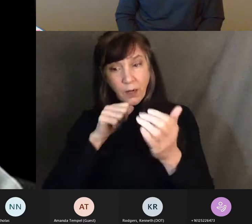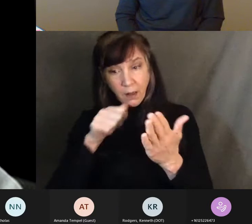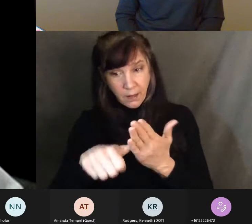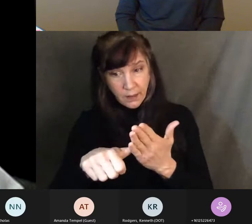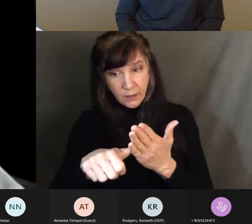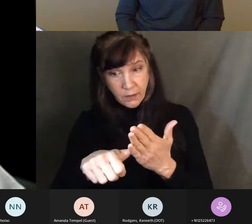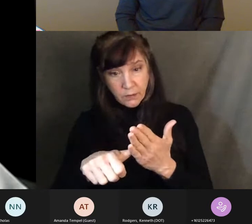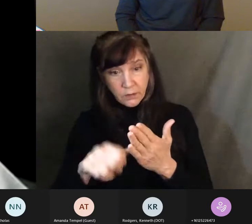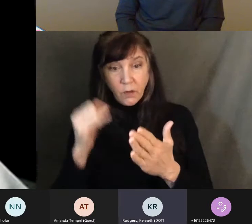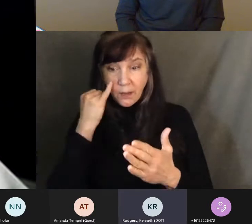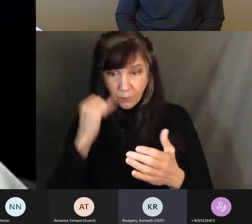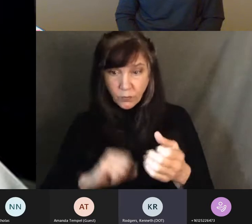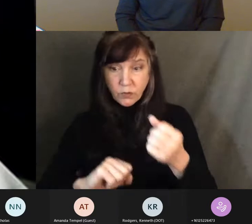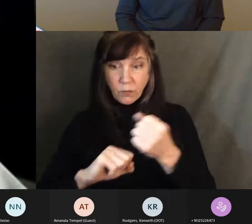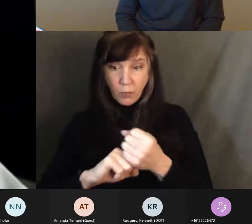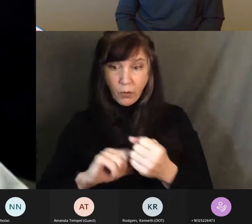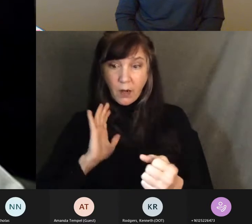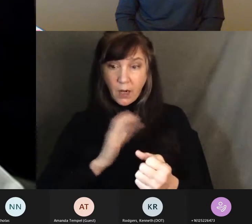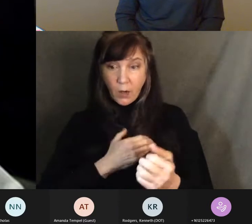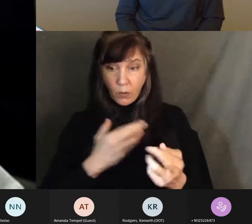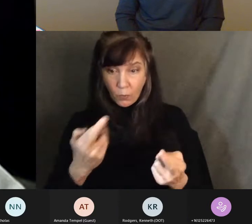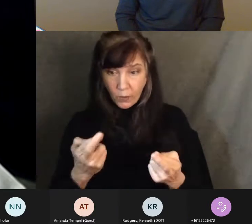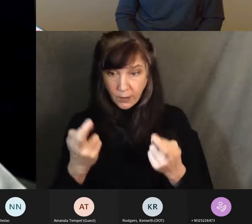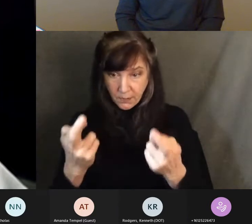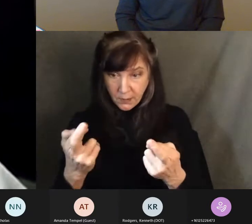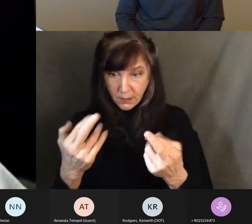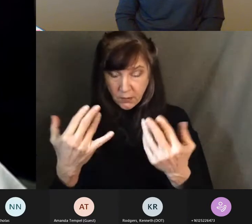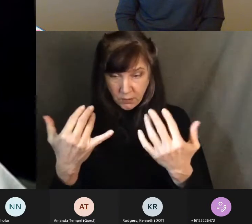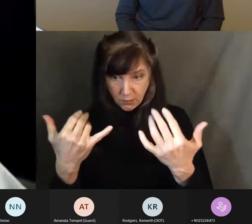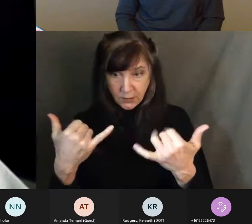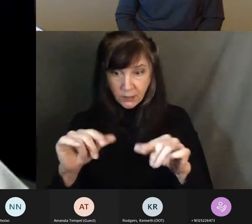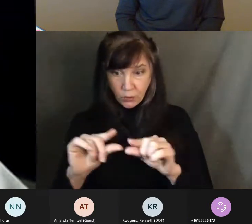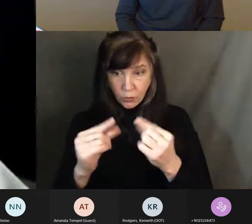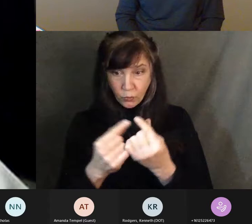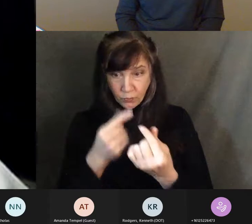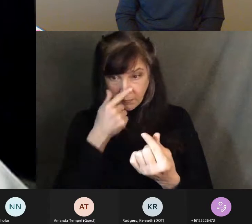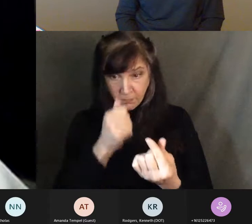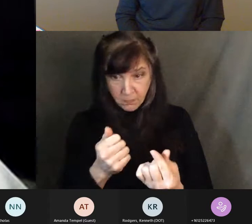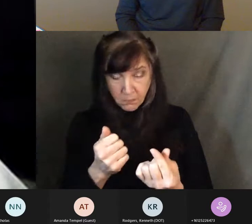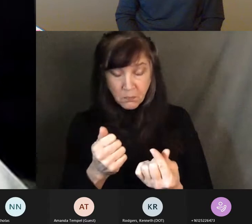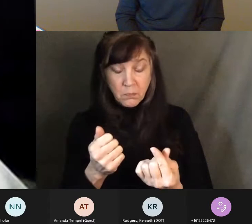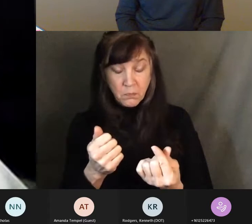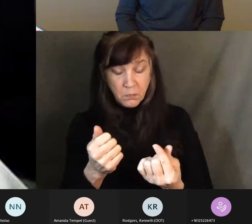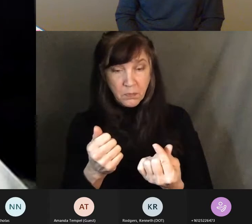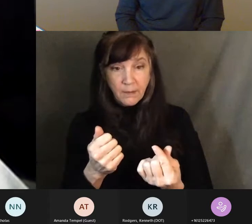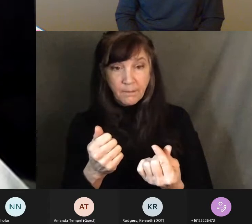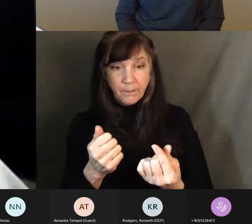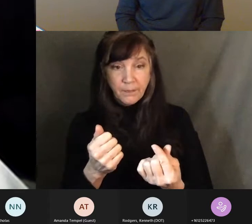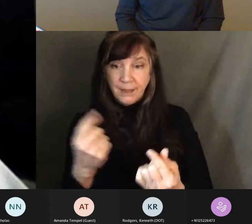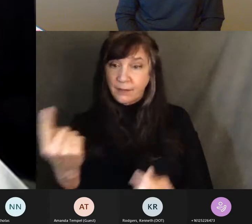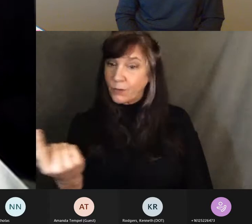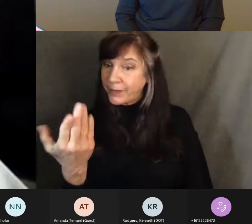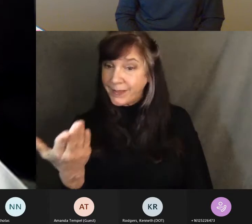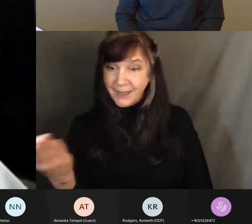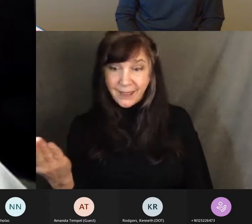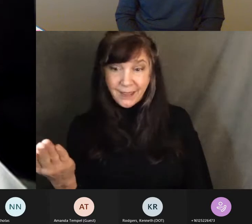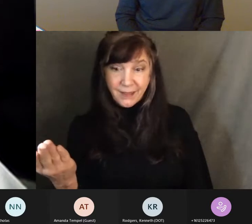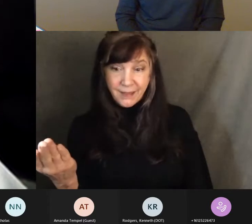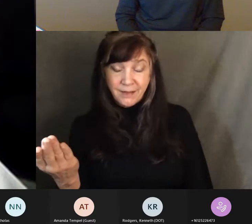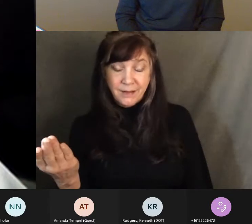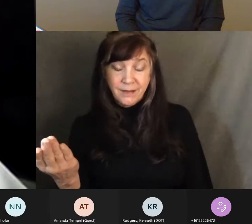support of the recommendations, and that is still something that the group is interested in, then that would be the only thing. Otherwise,